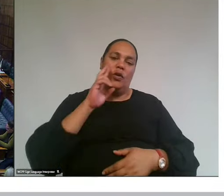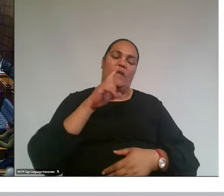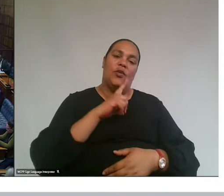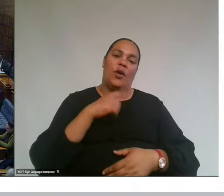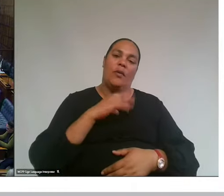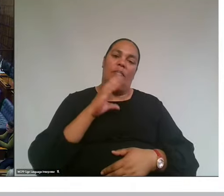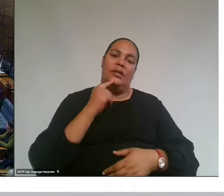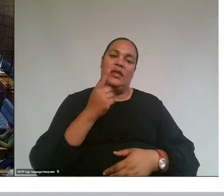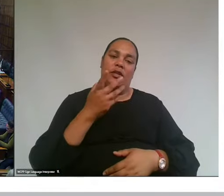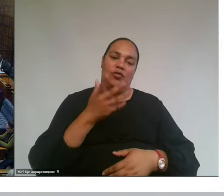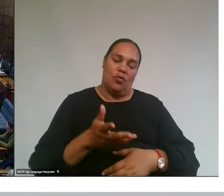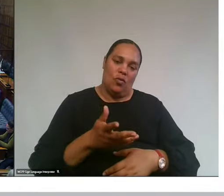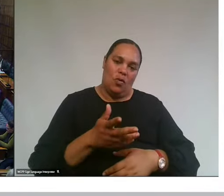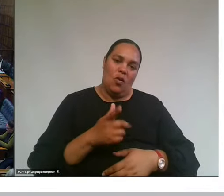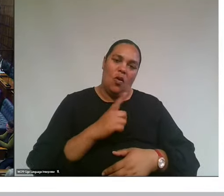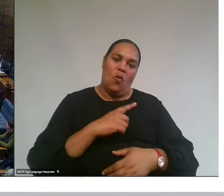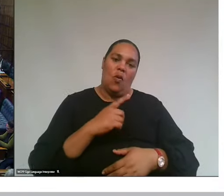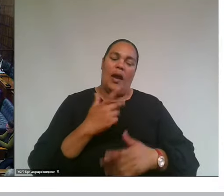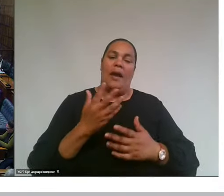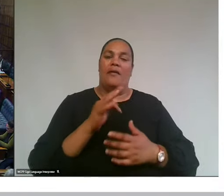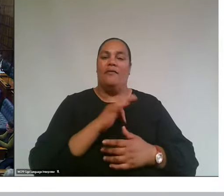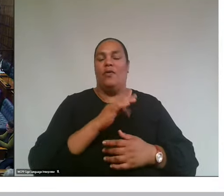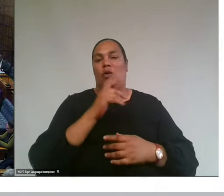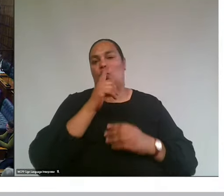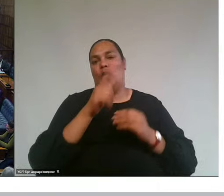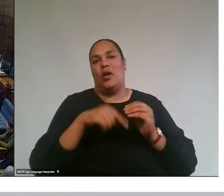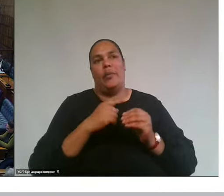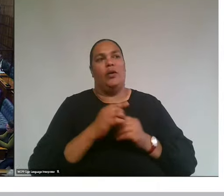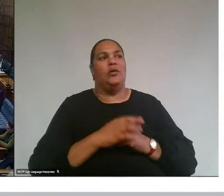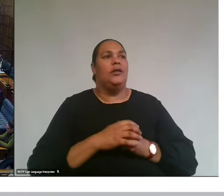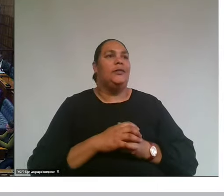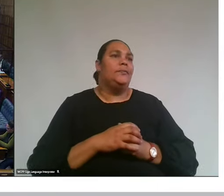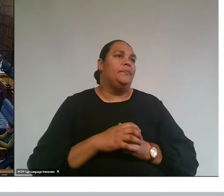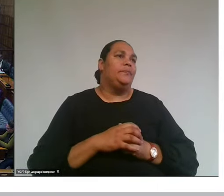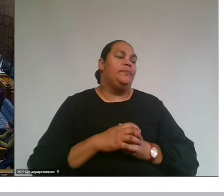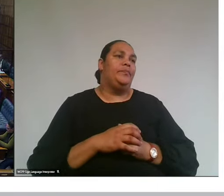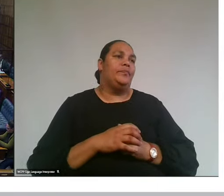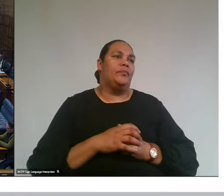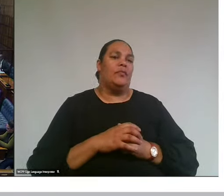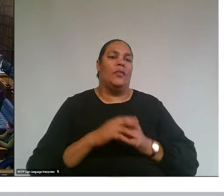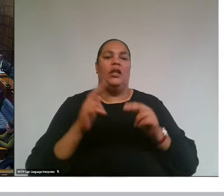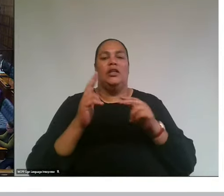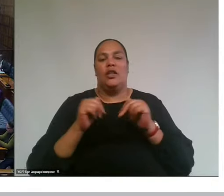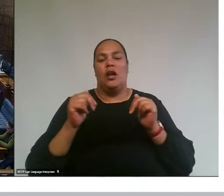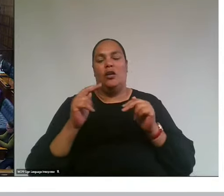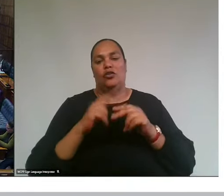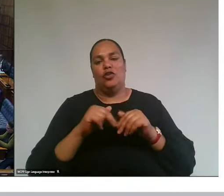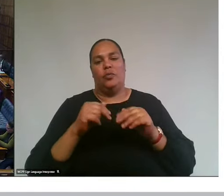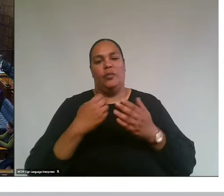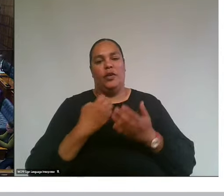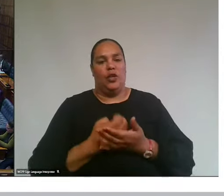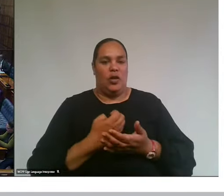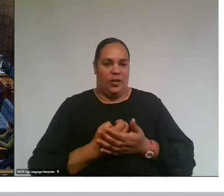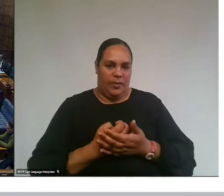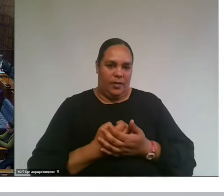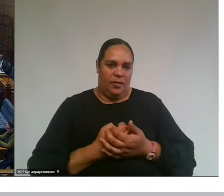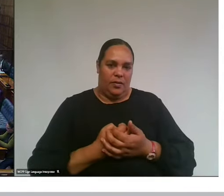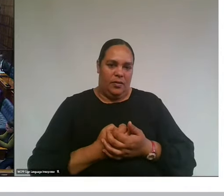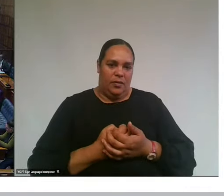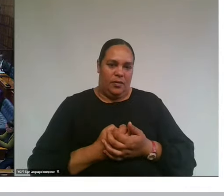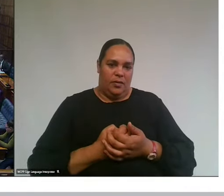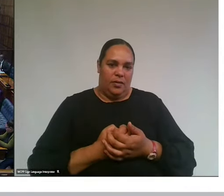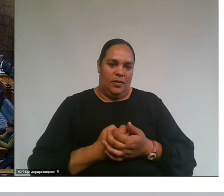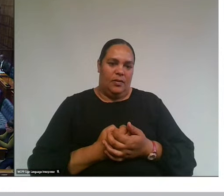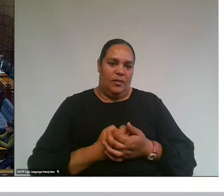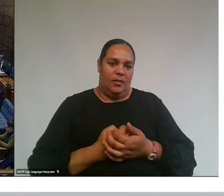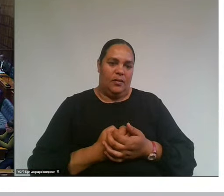that is because one would always talk about uh Township economy